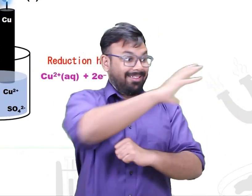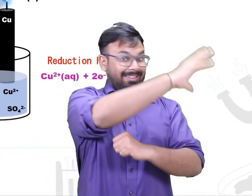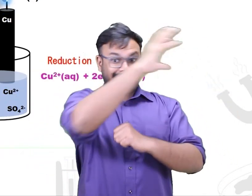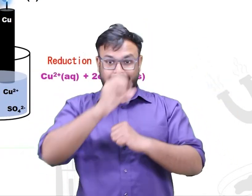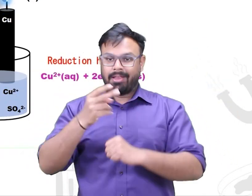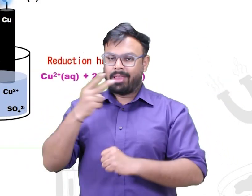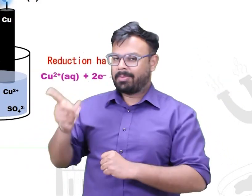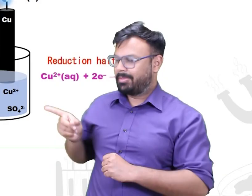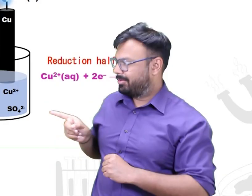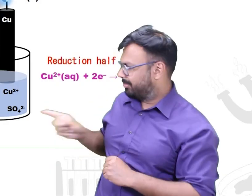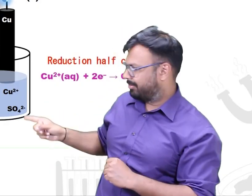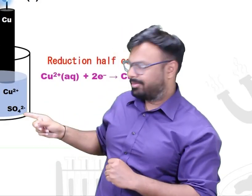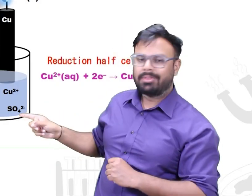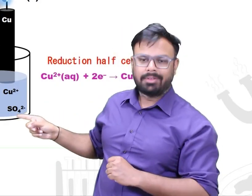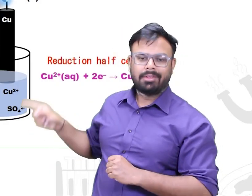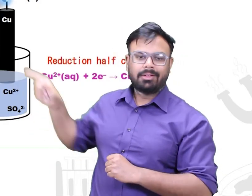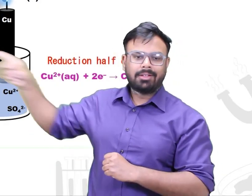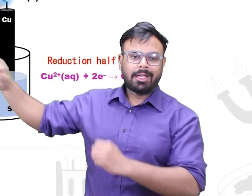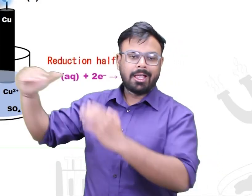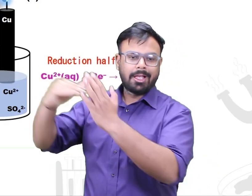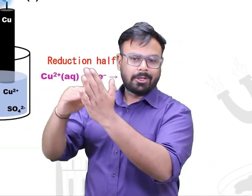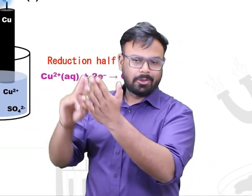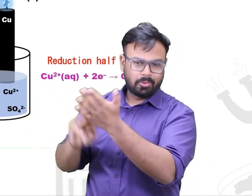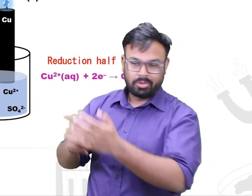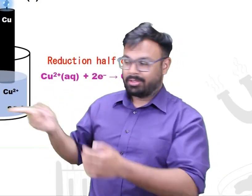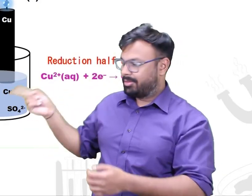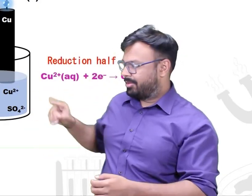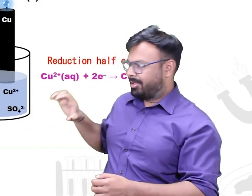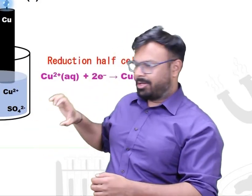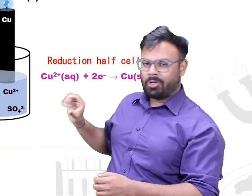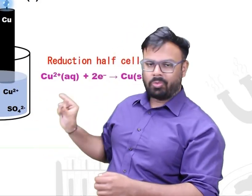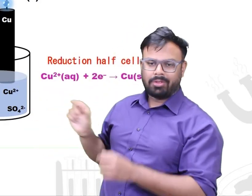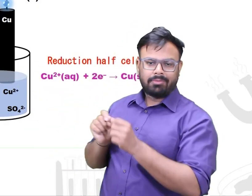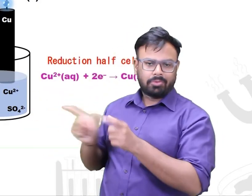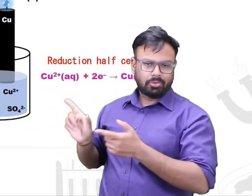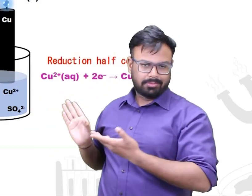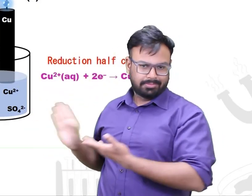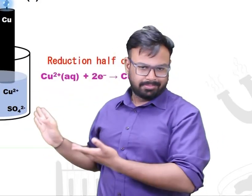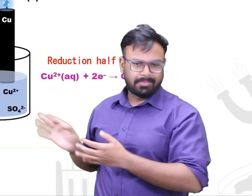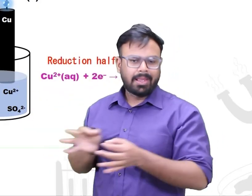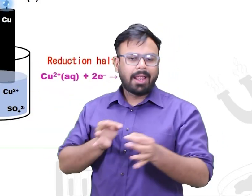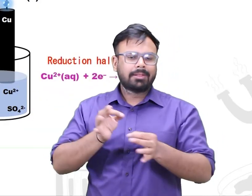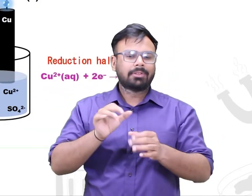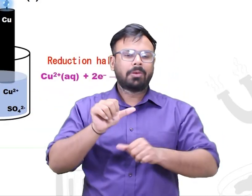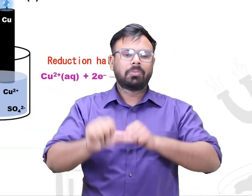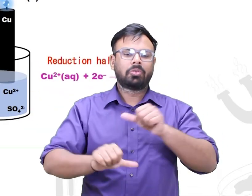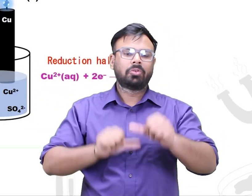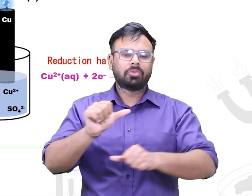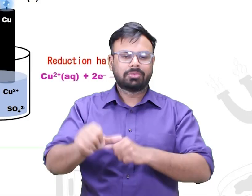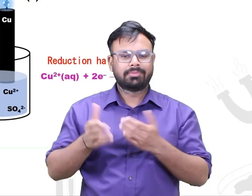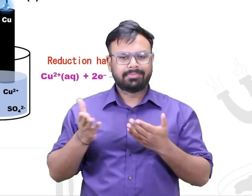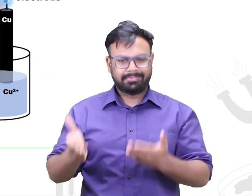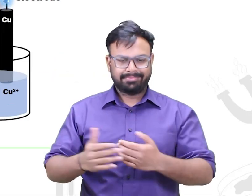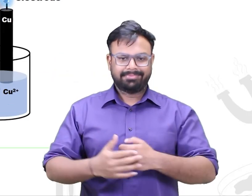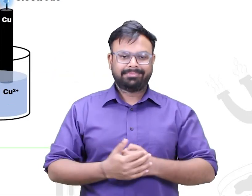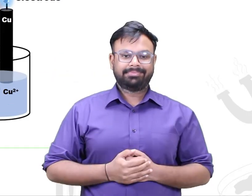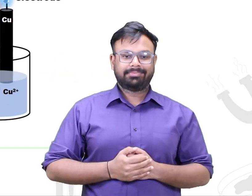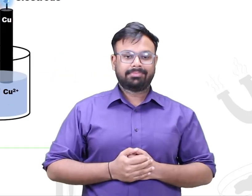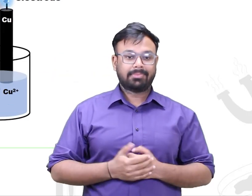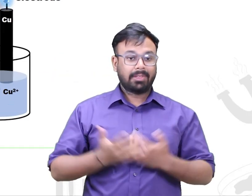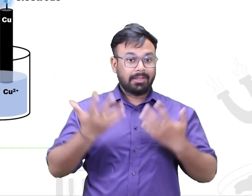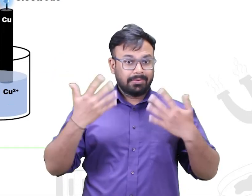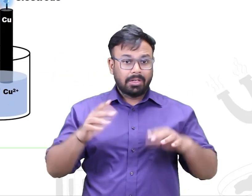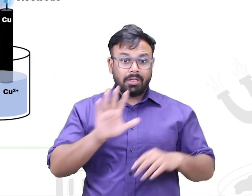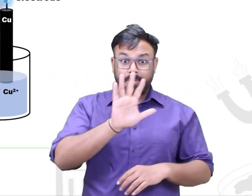and deposits on the copper's electrode as copper. So, the weight of the copper electrode gets increased. Zinc goes into